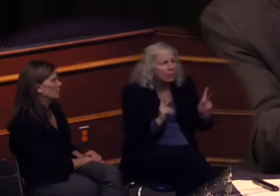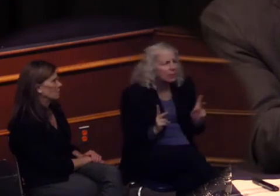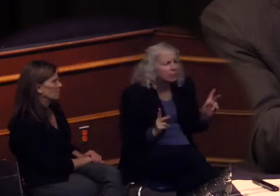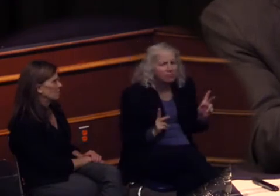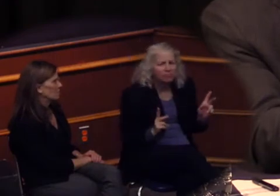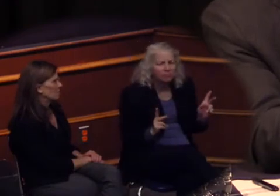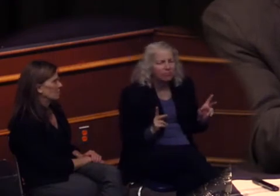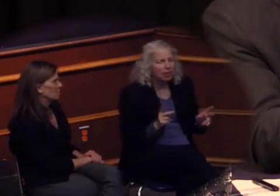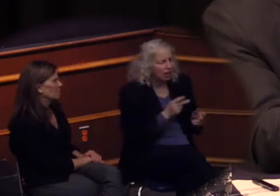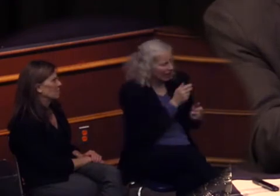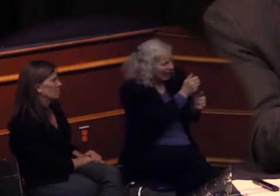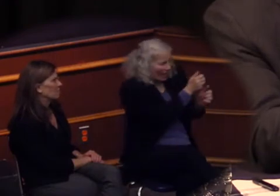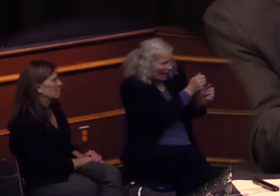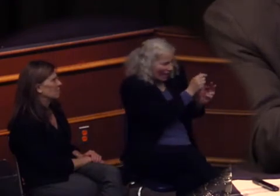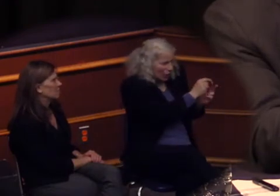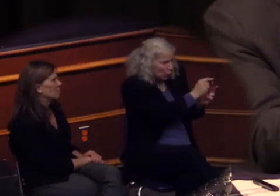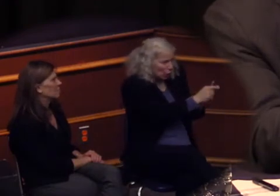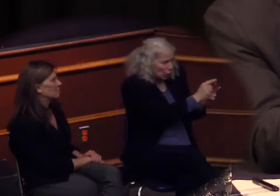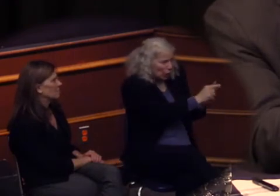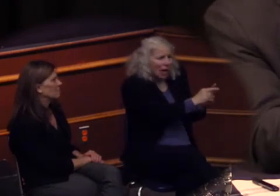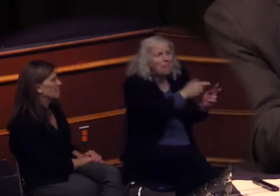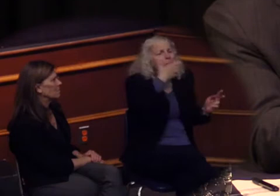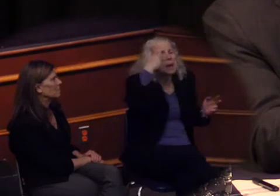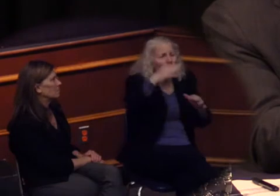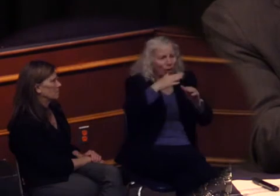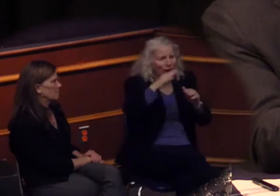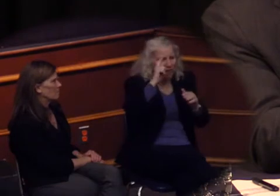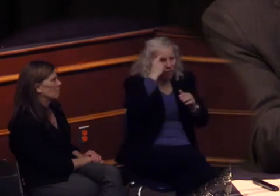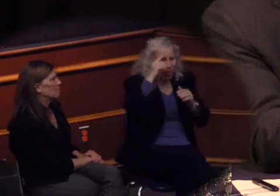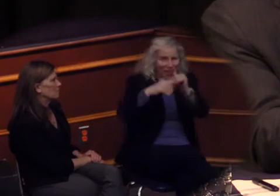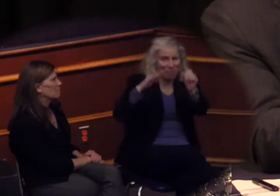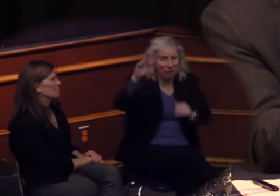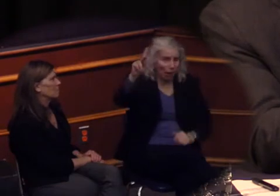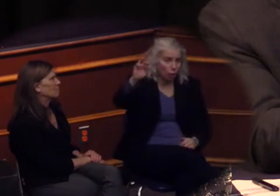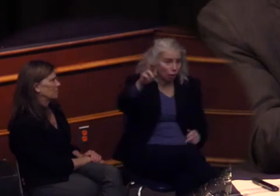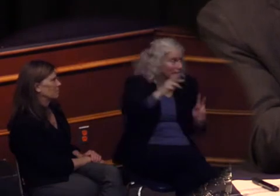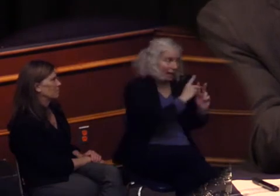And each of them would make a hell of a lot better governor than Charlie Baker.